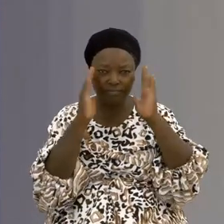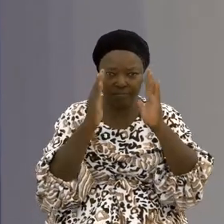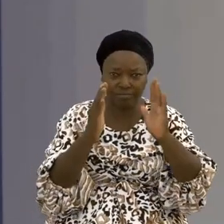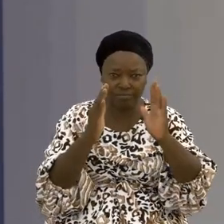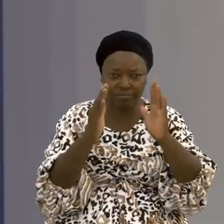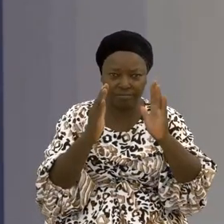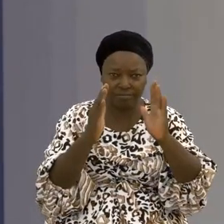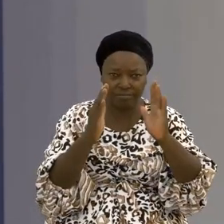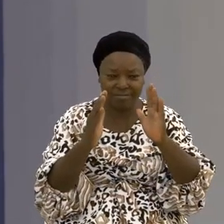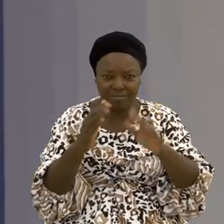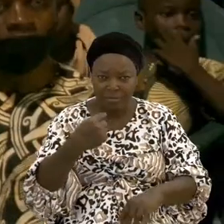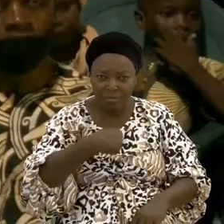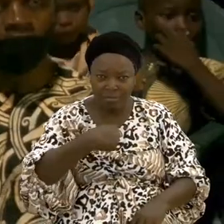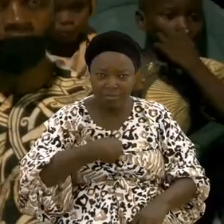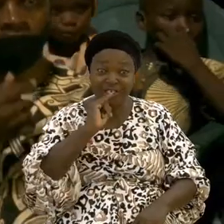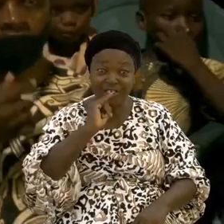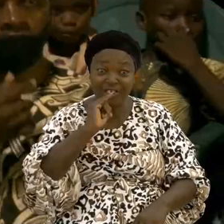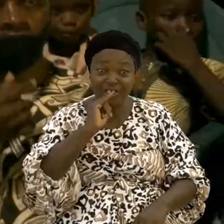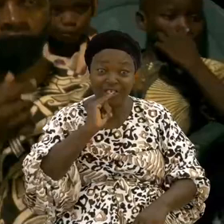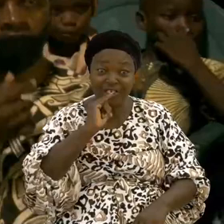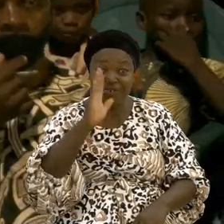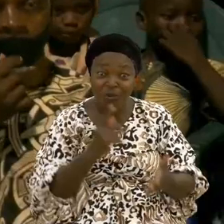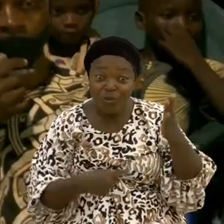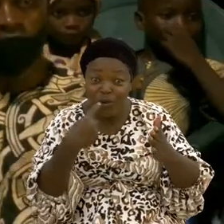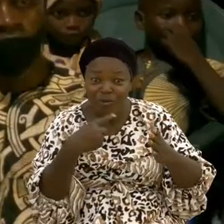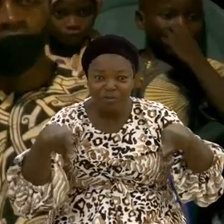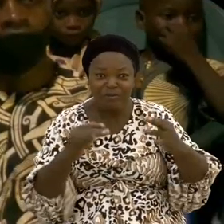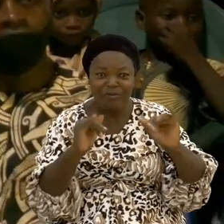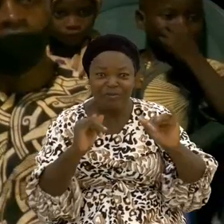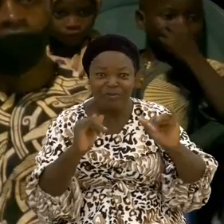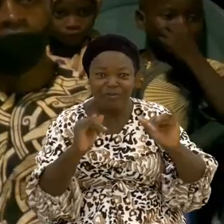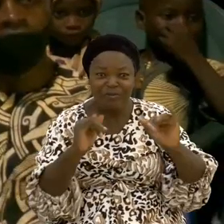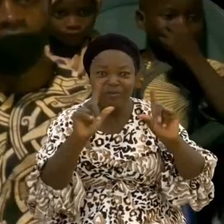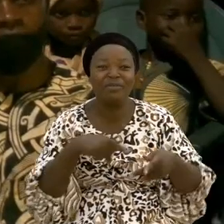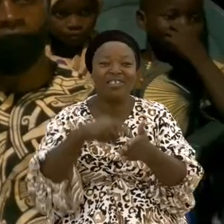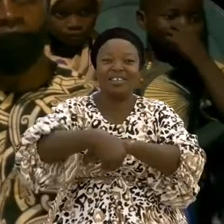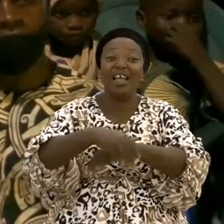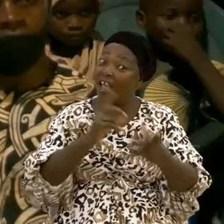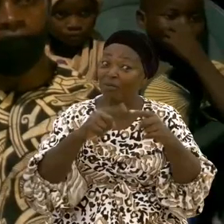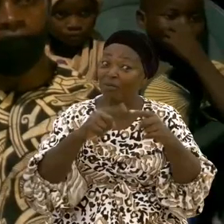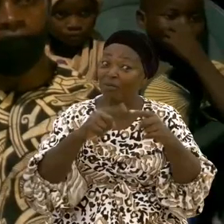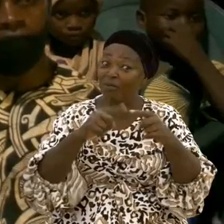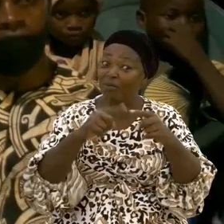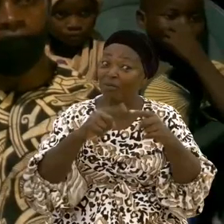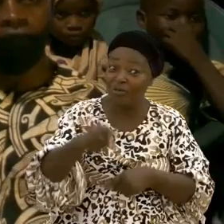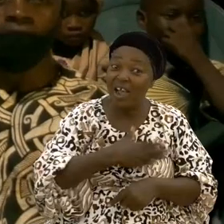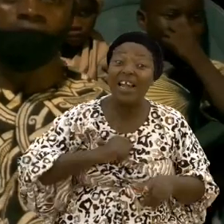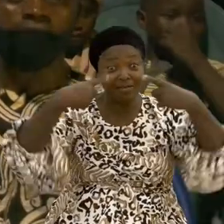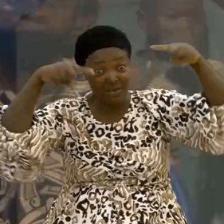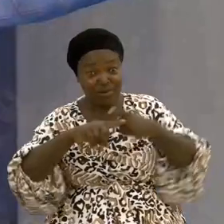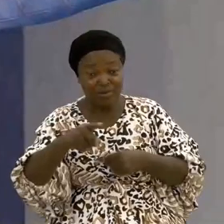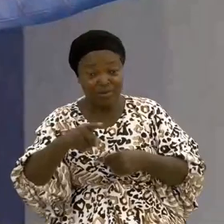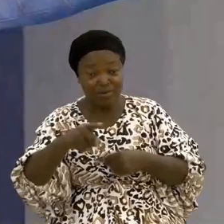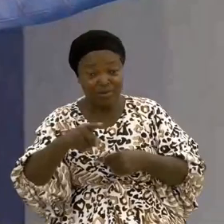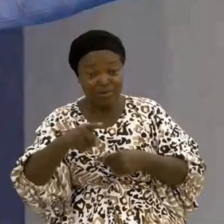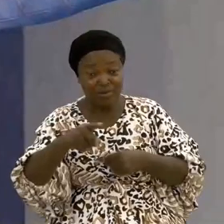your Philip tonight. I said, I'm your Philip tonight. I've come to you and I'm declaring to you that